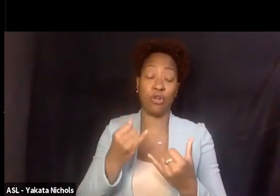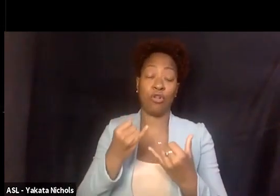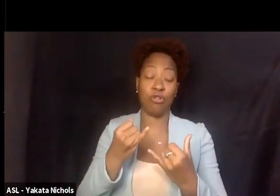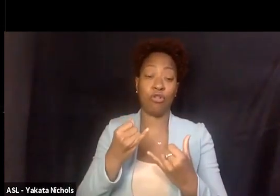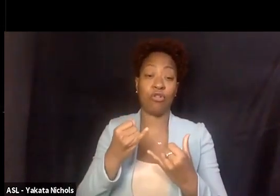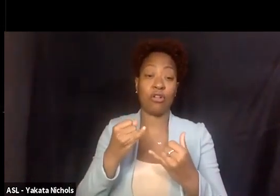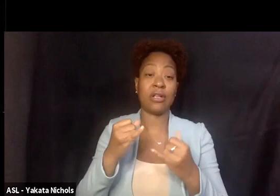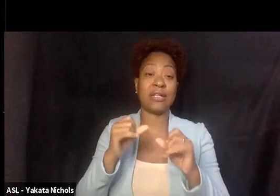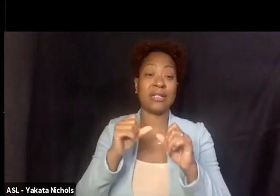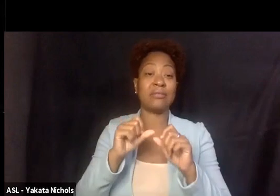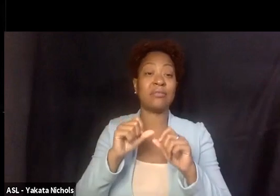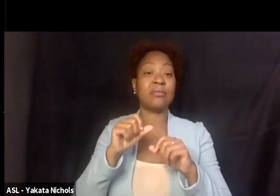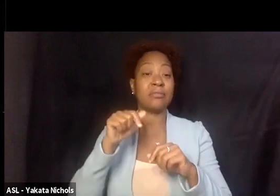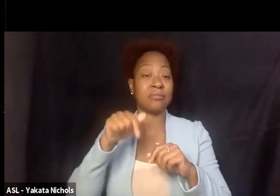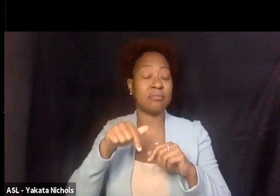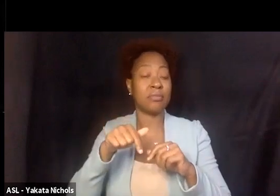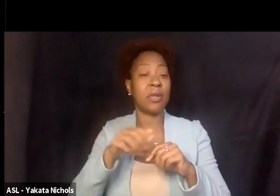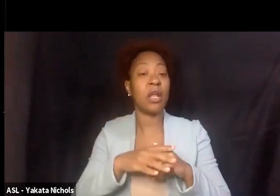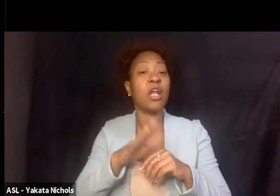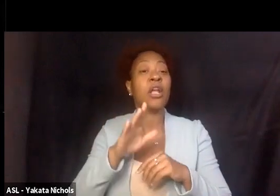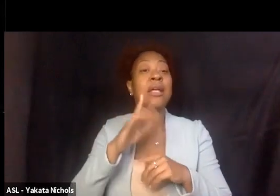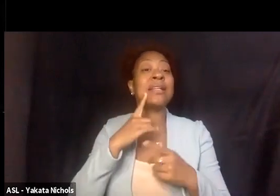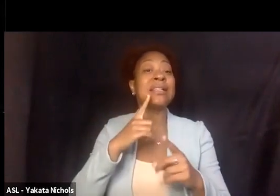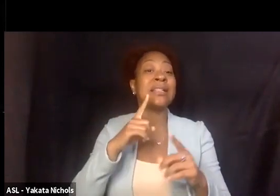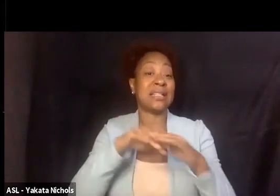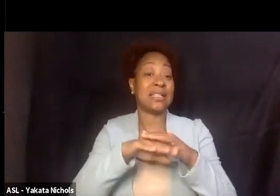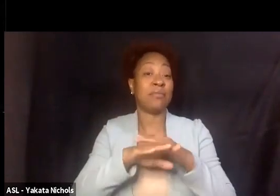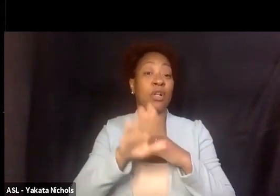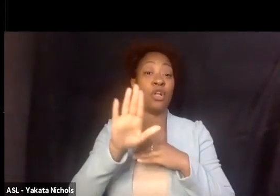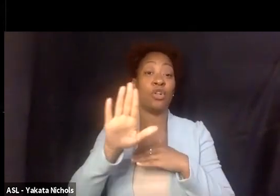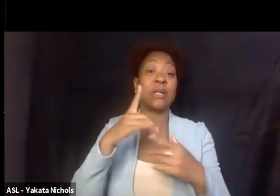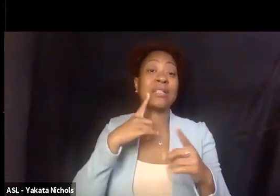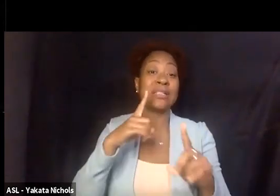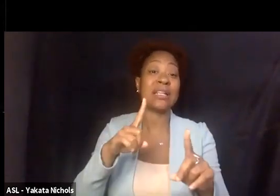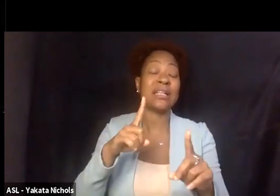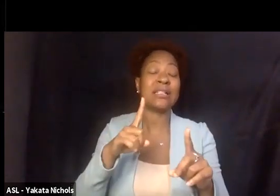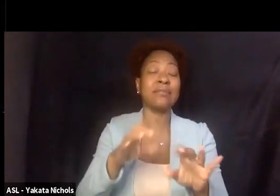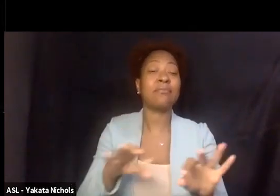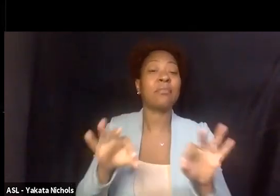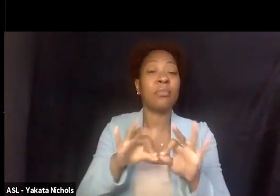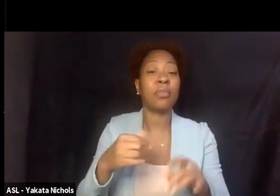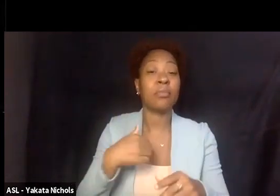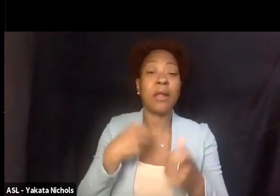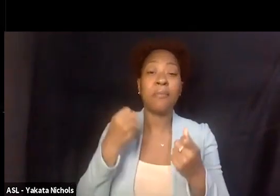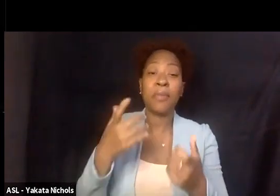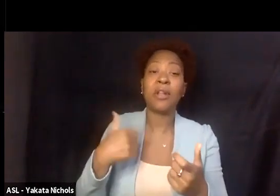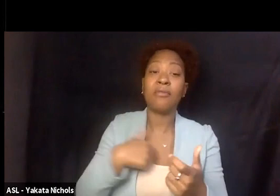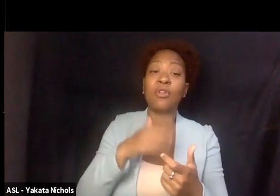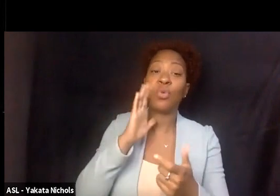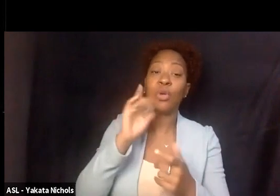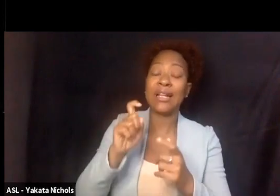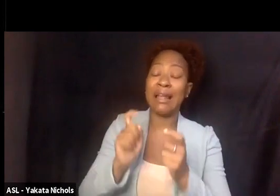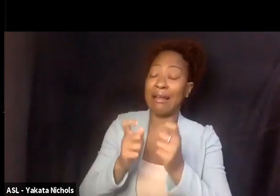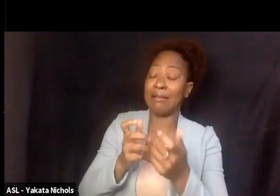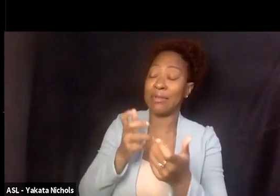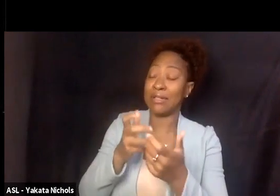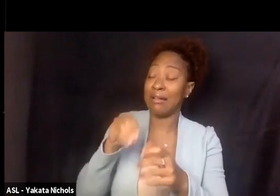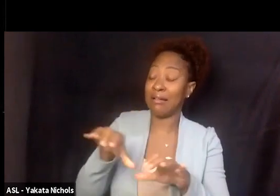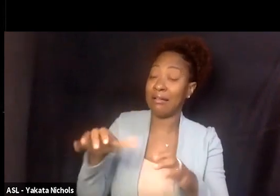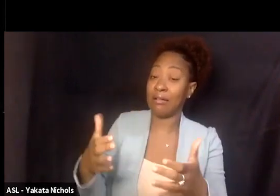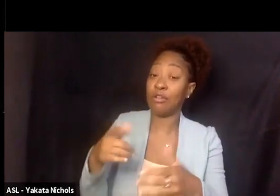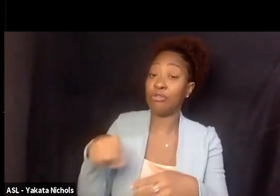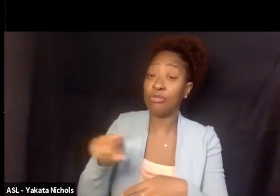accessibility. Your success in this class matters to me. Many of us will need some accommodations in this class. Do you know now that there